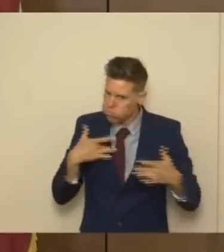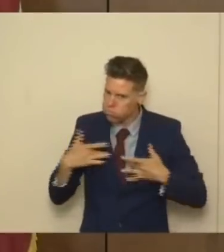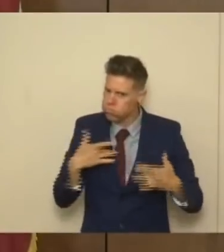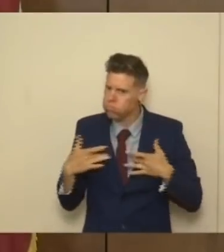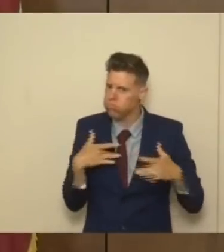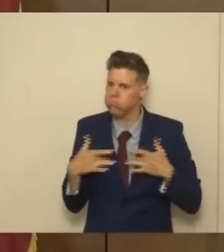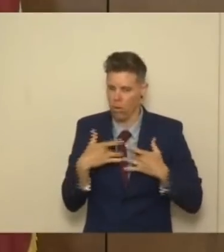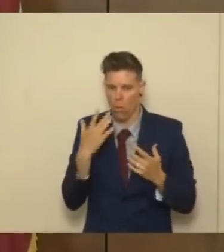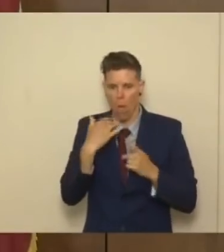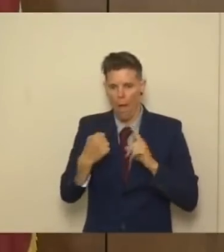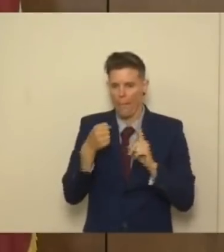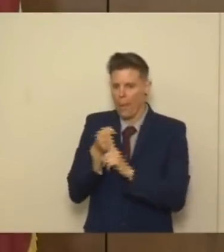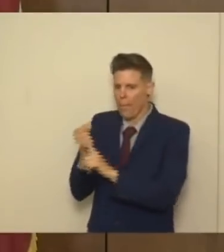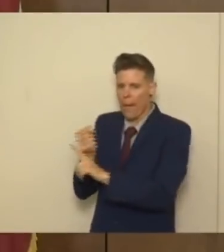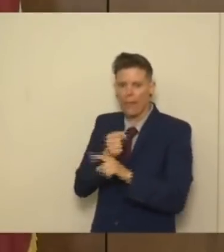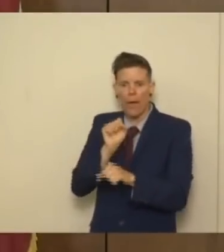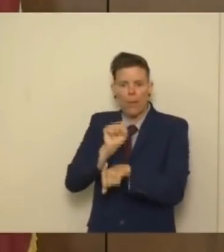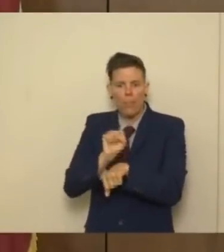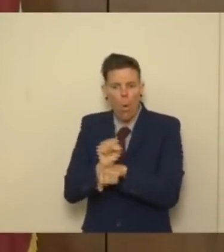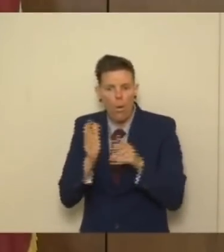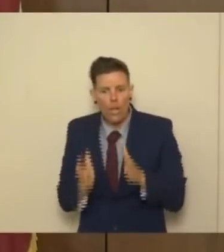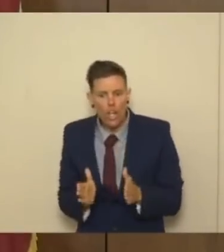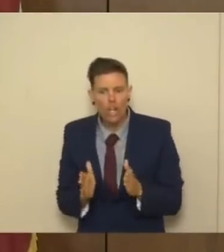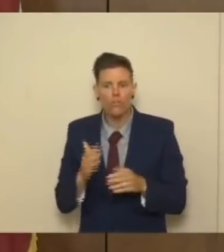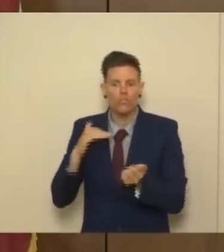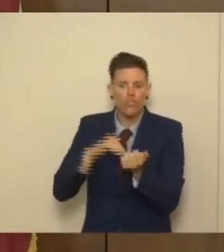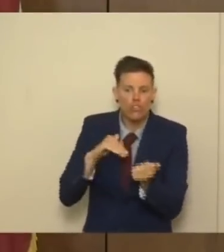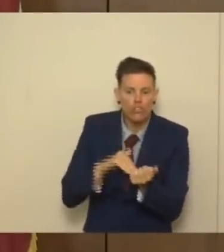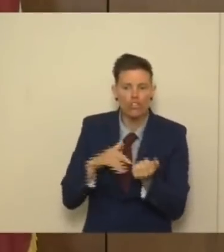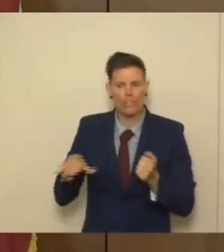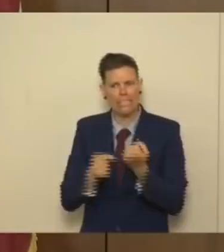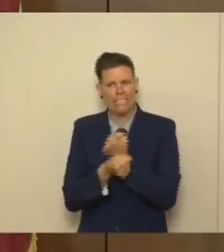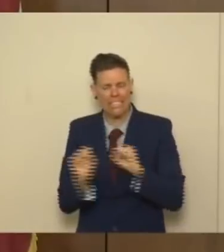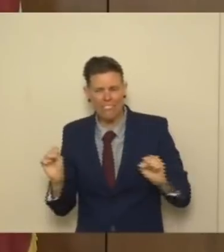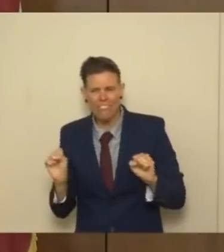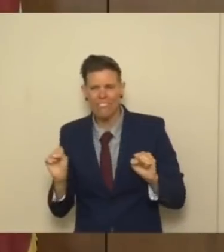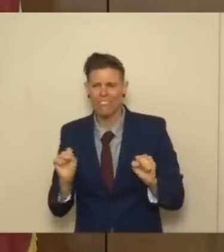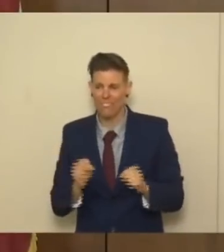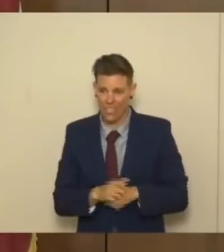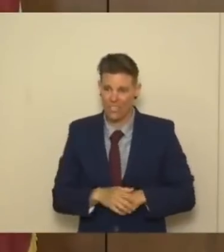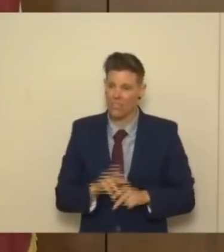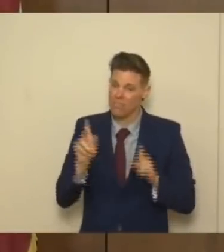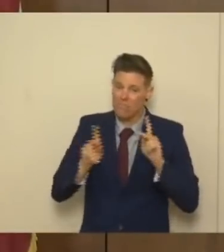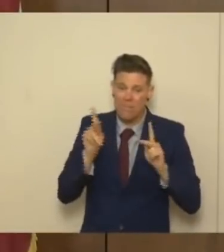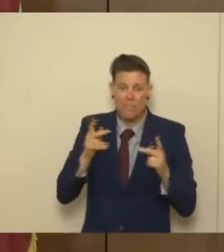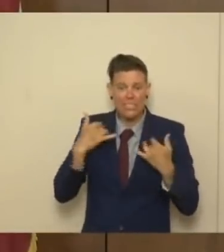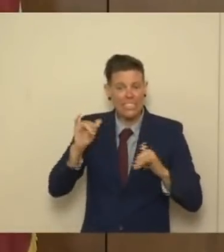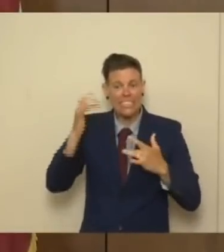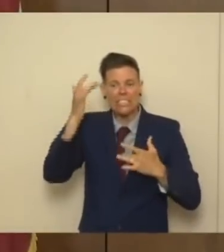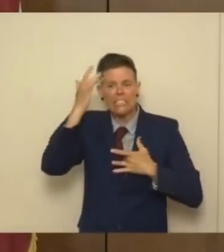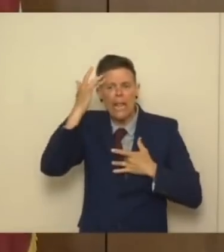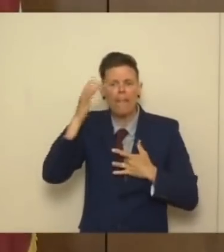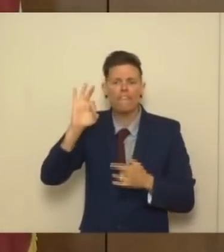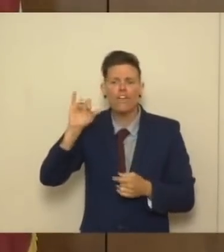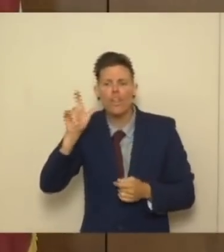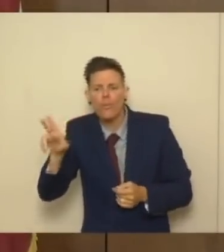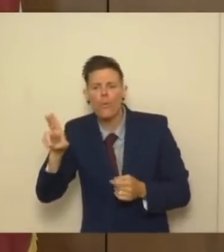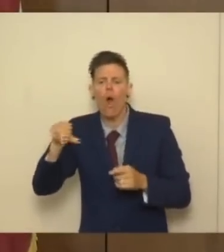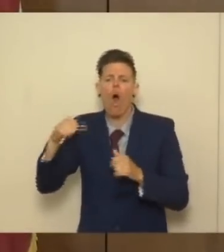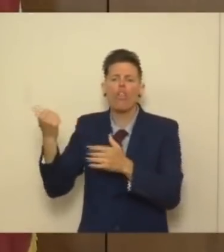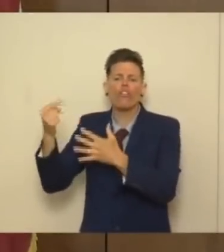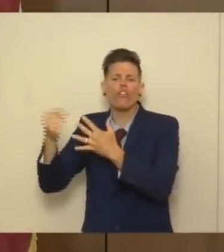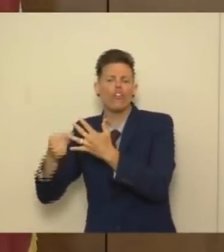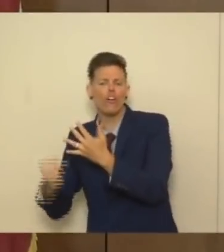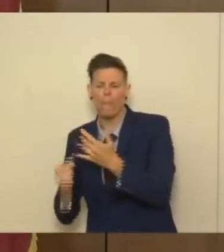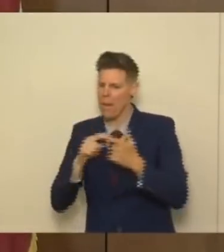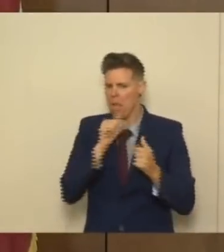issues. People still get sick. Doesn't have to be COVID. Unfortunately, people still have accidents,